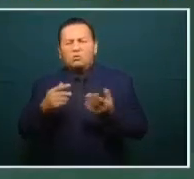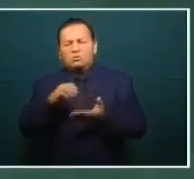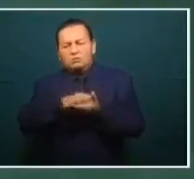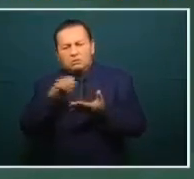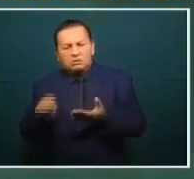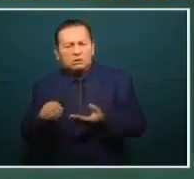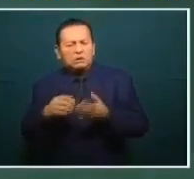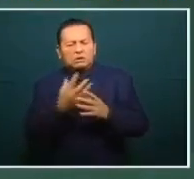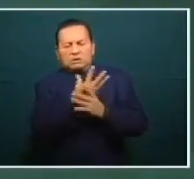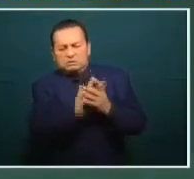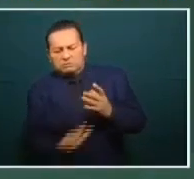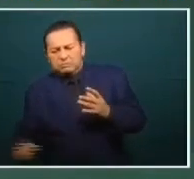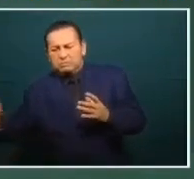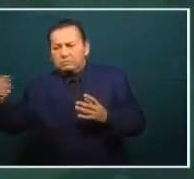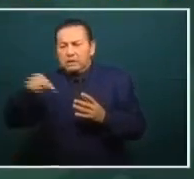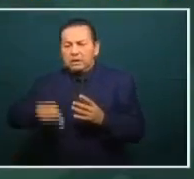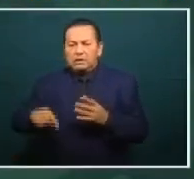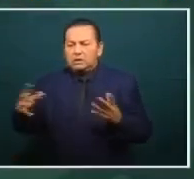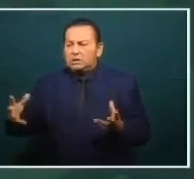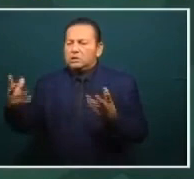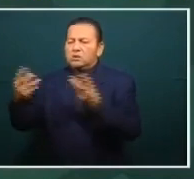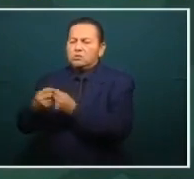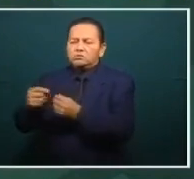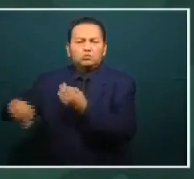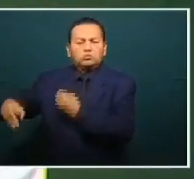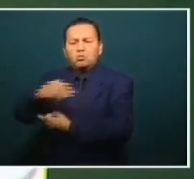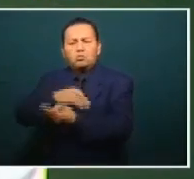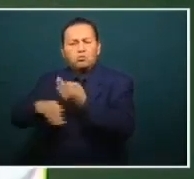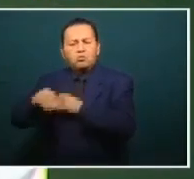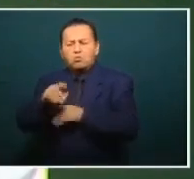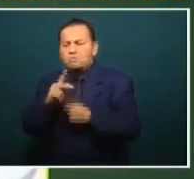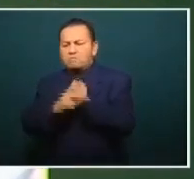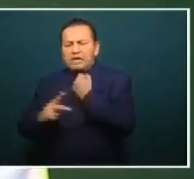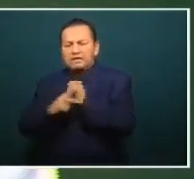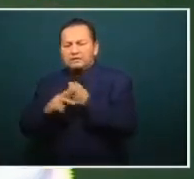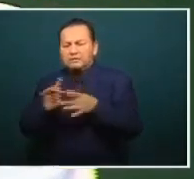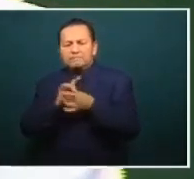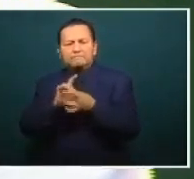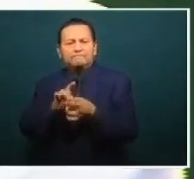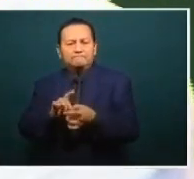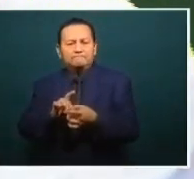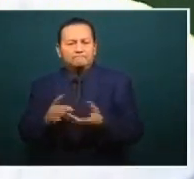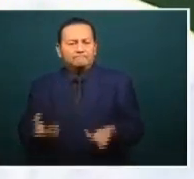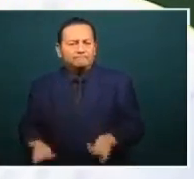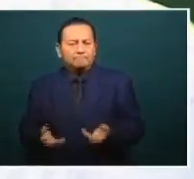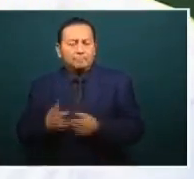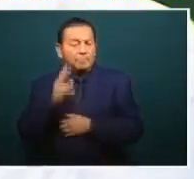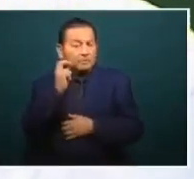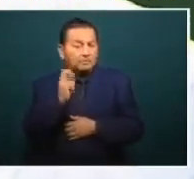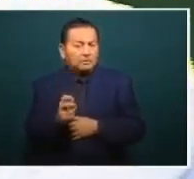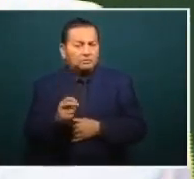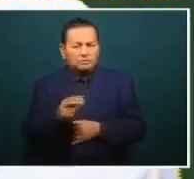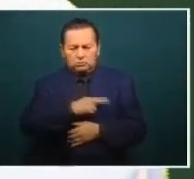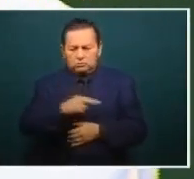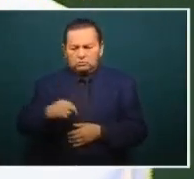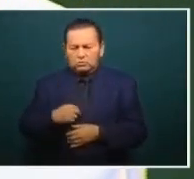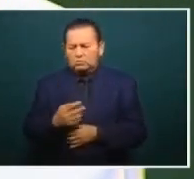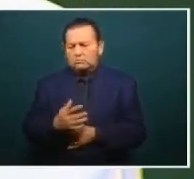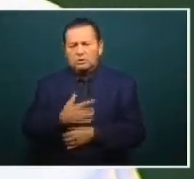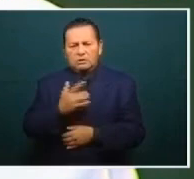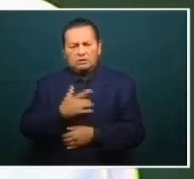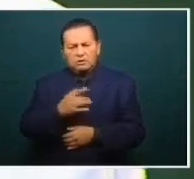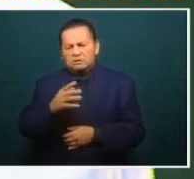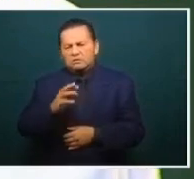that are leaving, that are looking for very better situations for life.